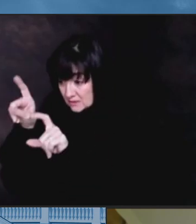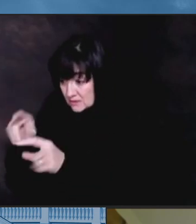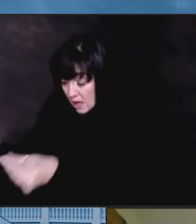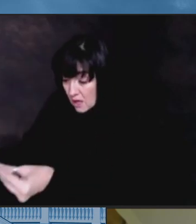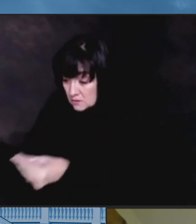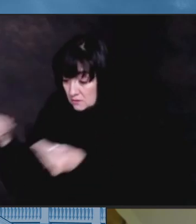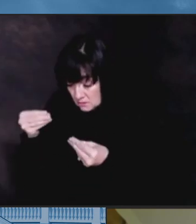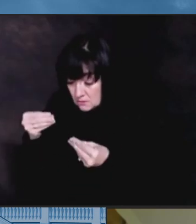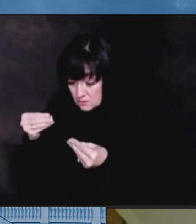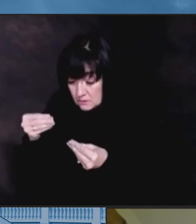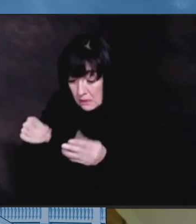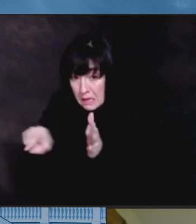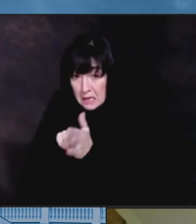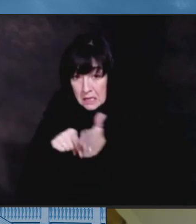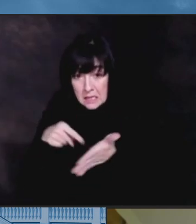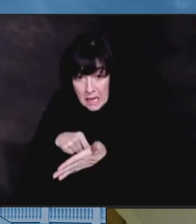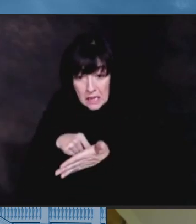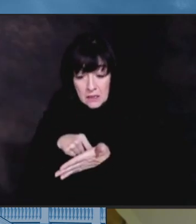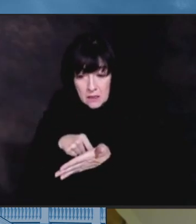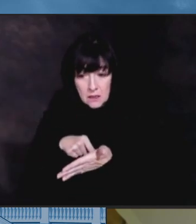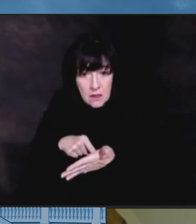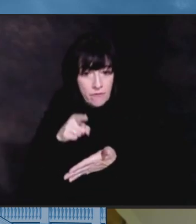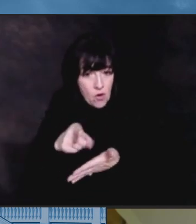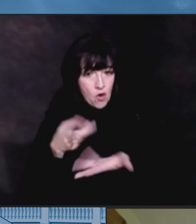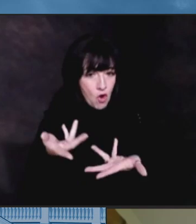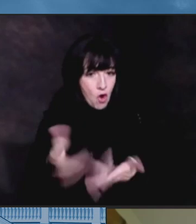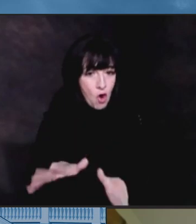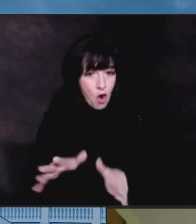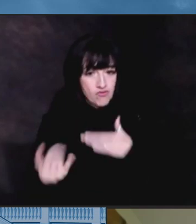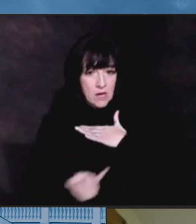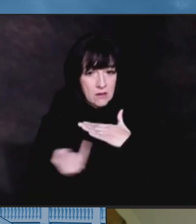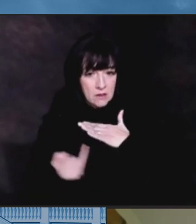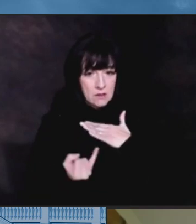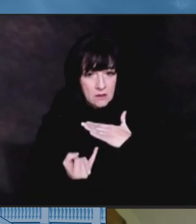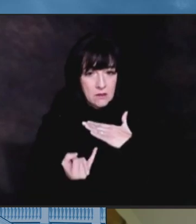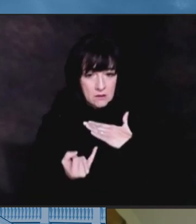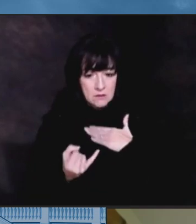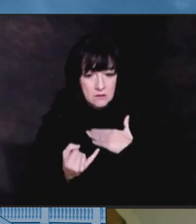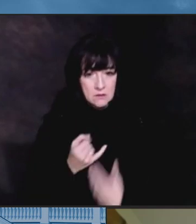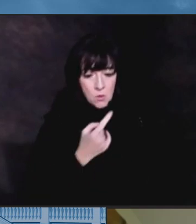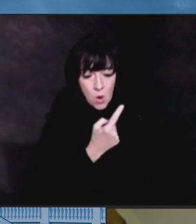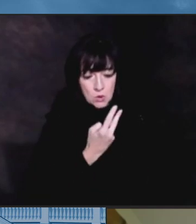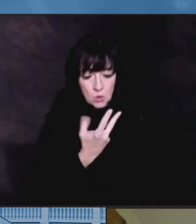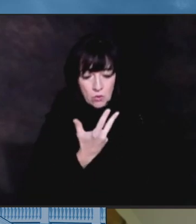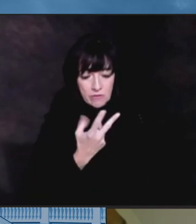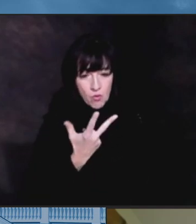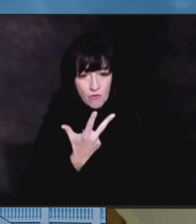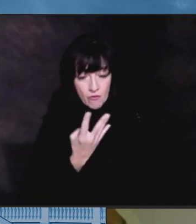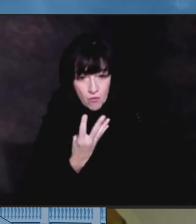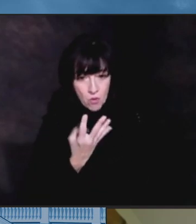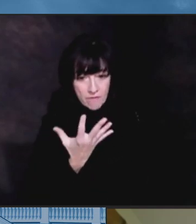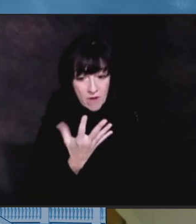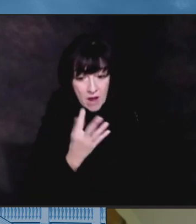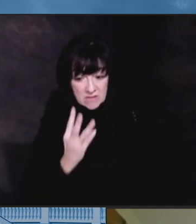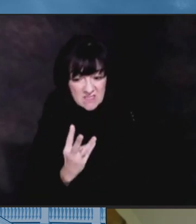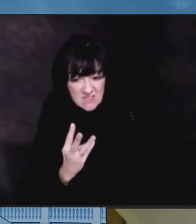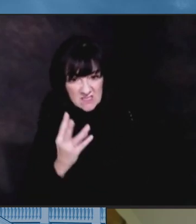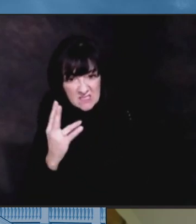day 5, 6, or 7 of your quarantine, then that's also